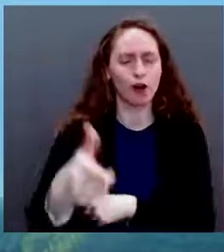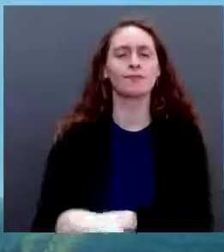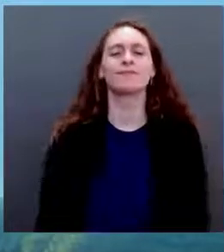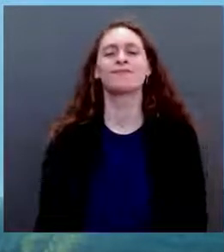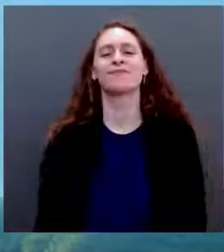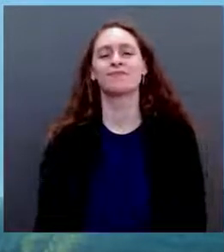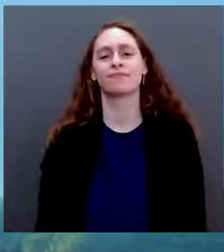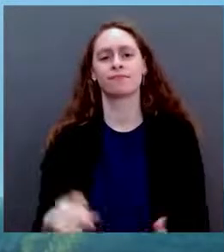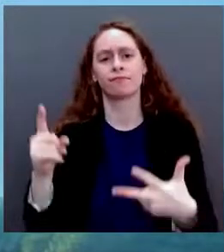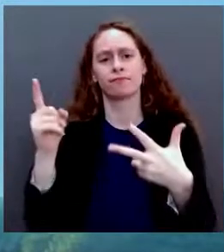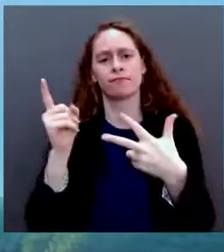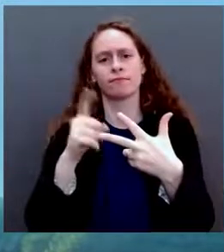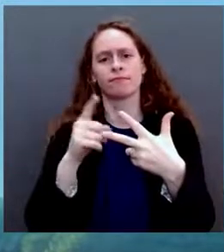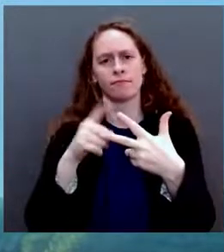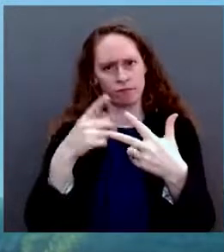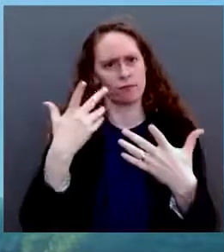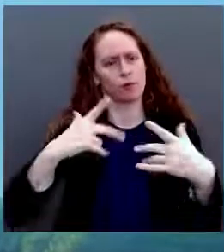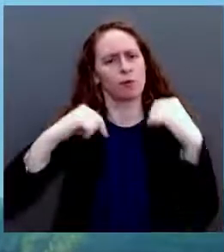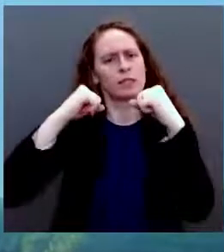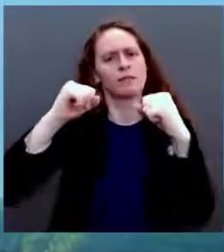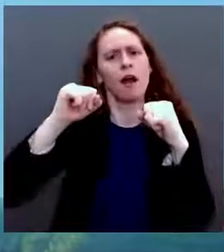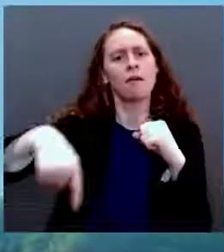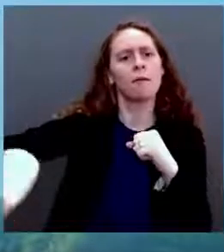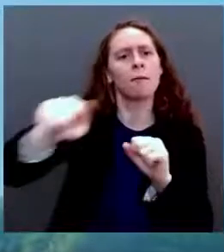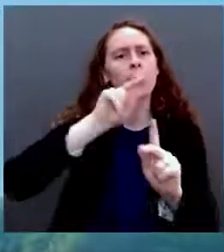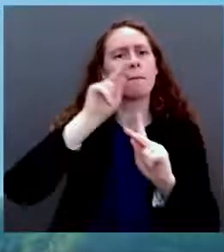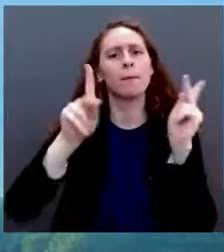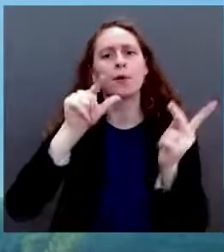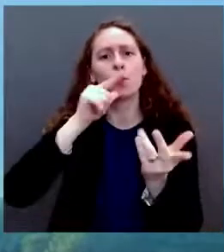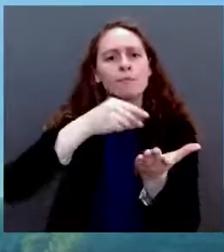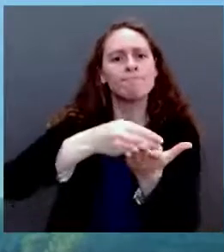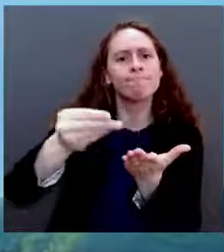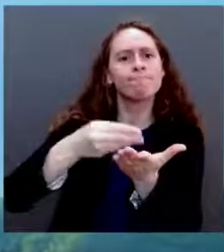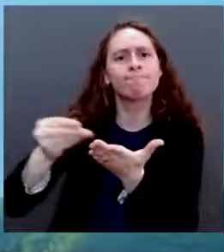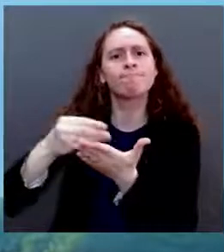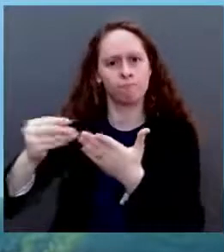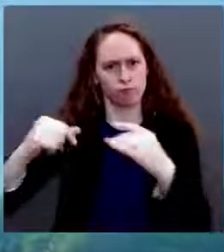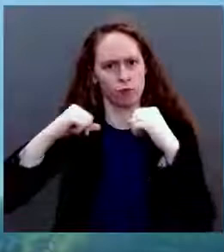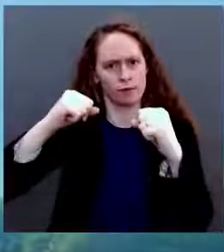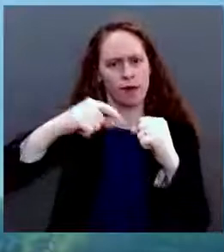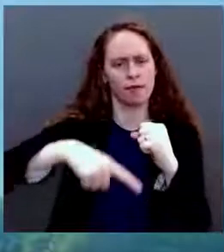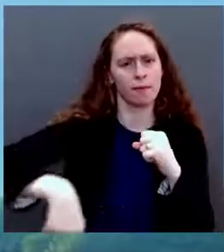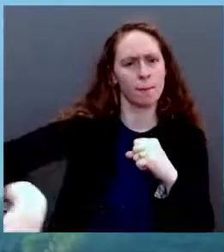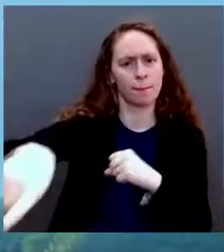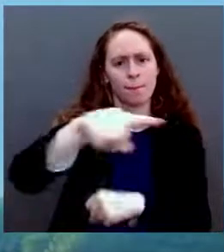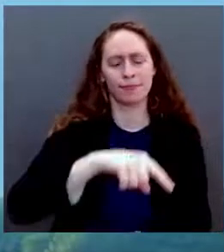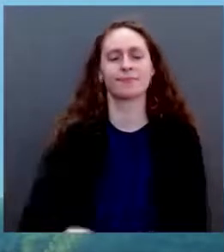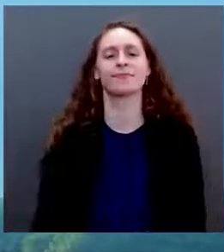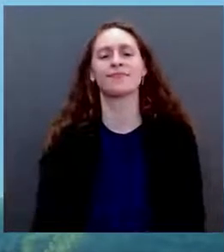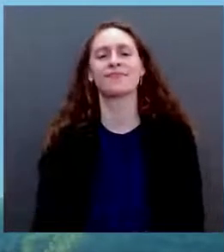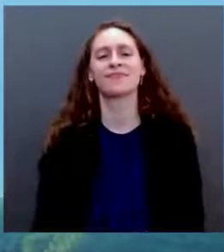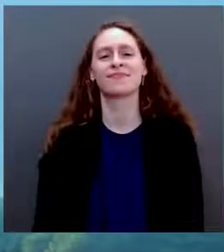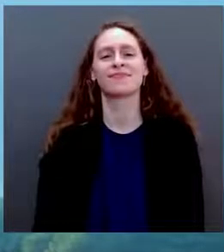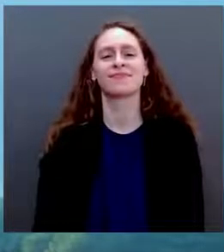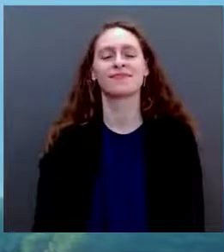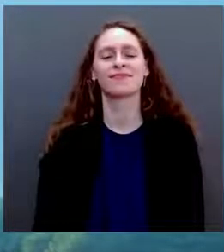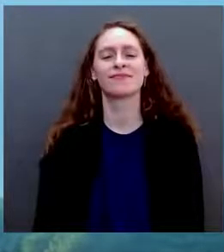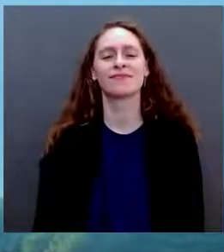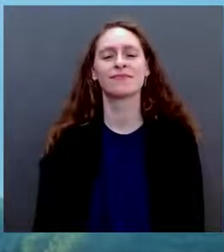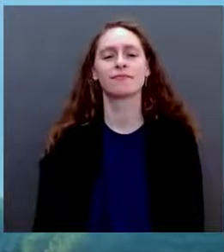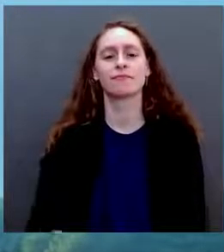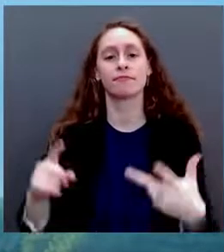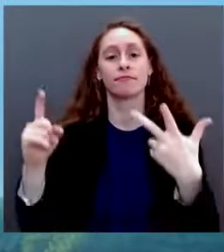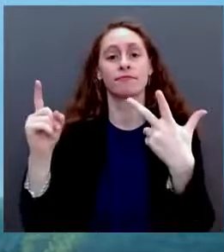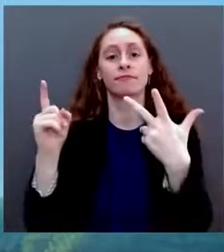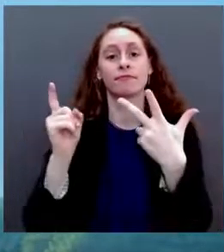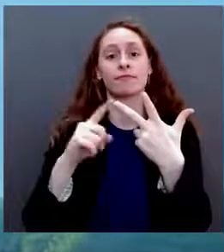costs, including with my Build Back Better plan. But today, we're here to talk about strengthening competition, which will